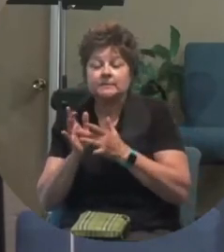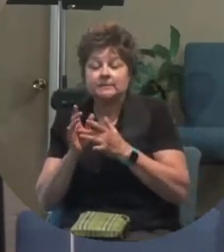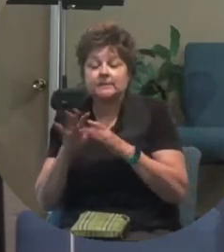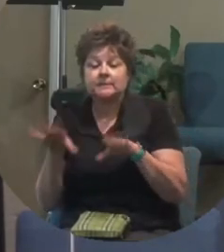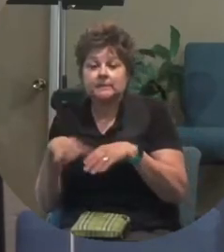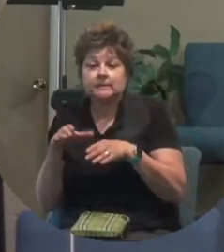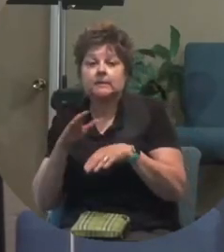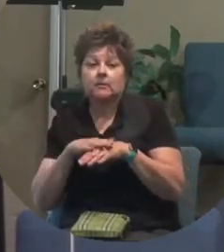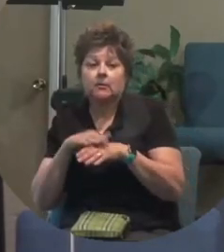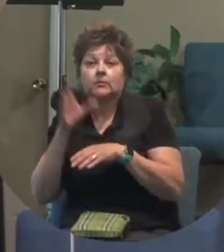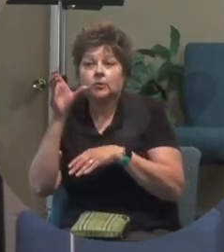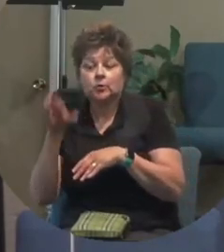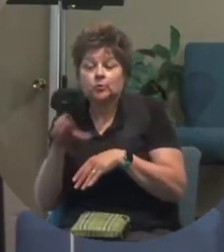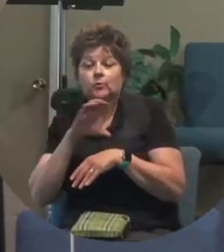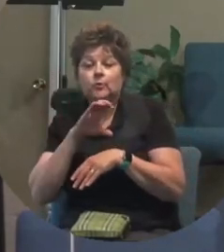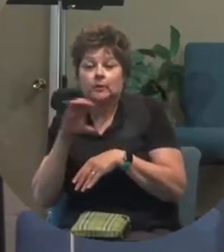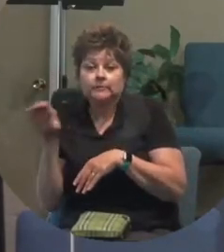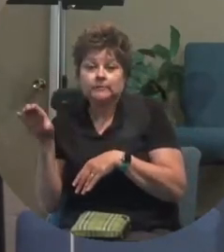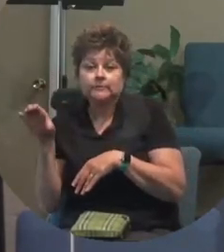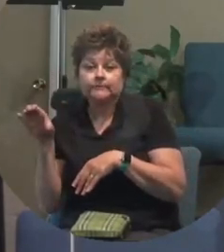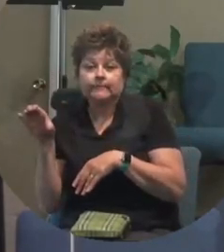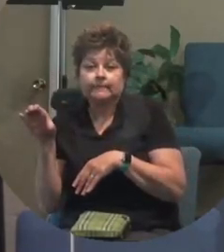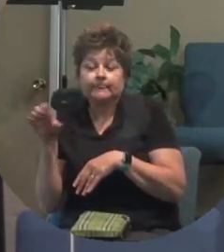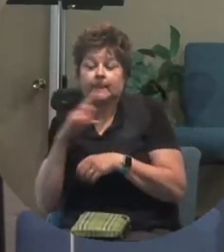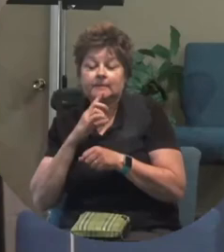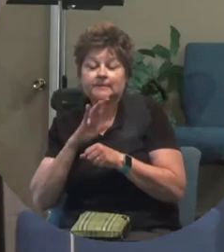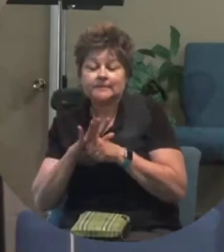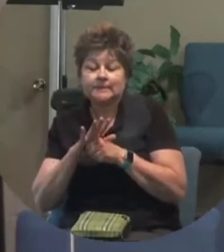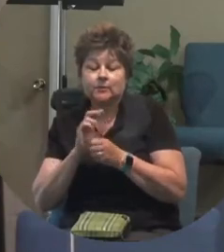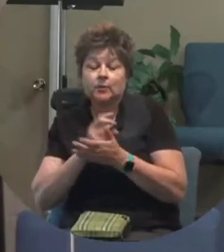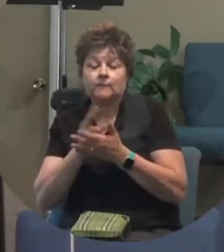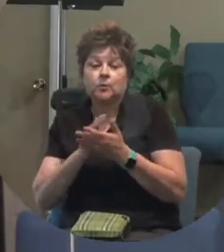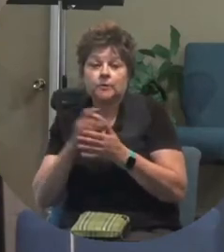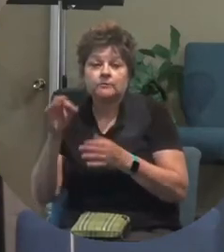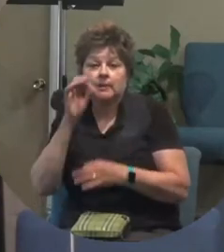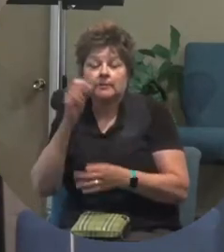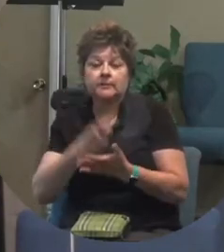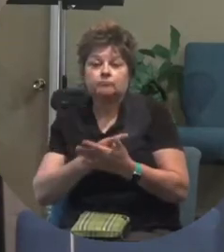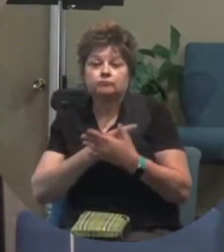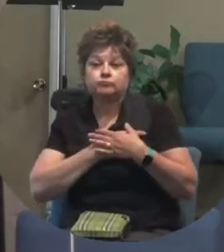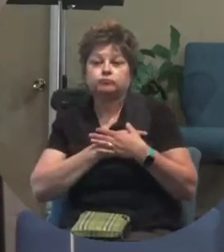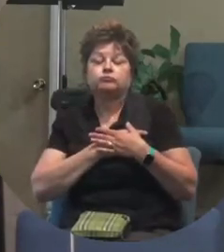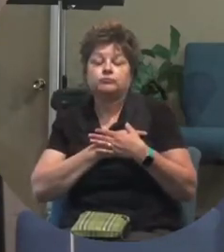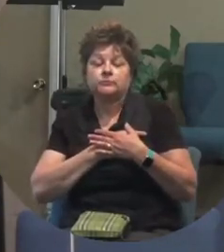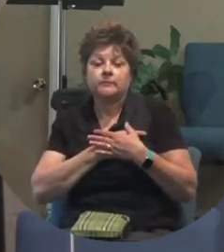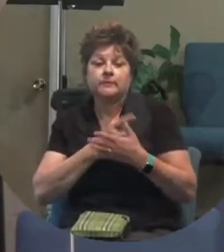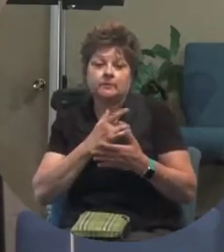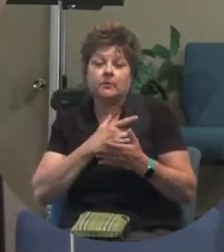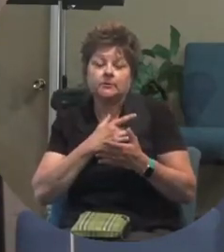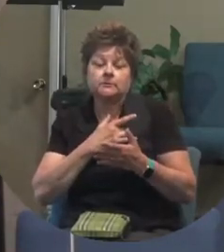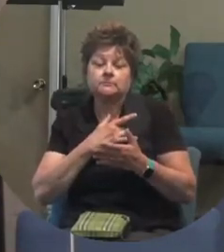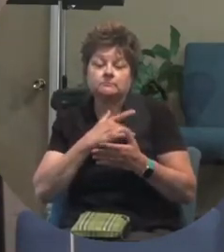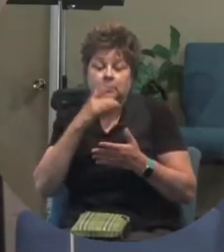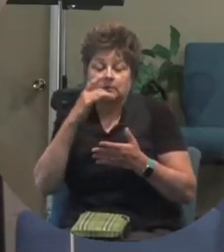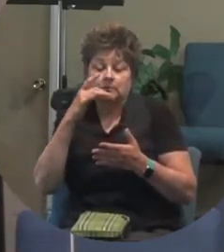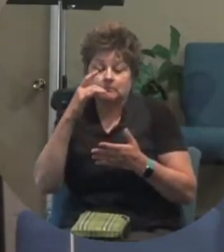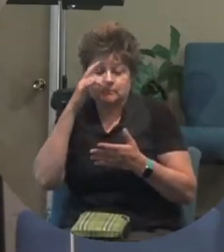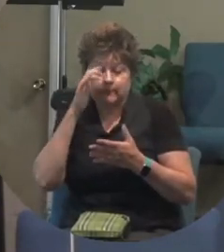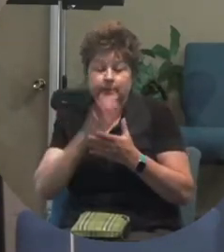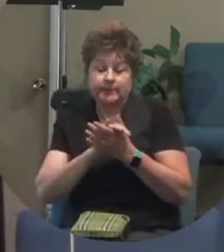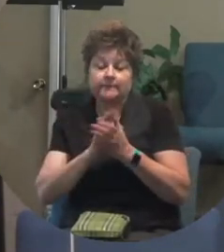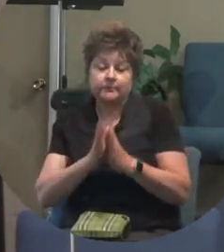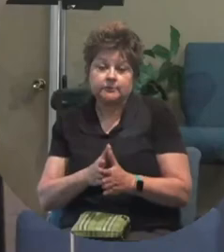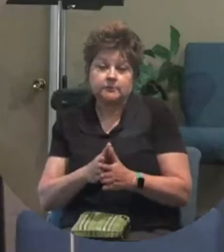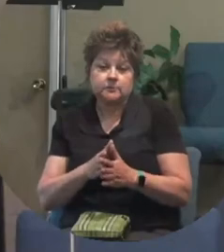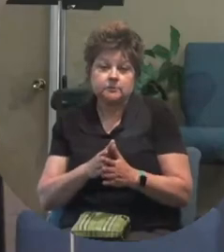cross and the seal of the Holy Spirit that resides in the heart of believers. And so when we've